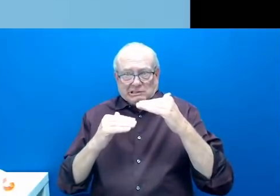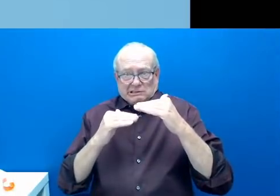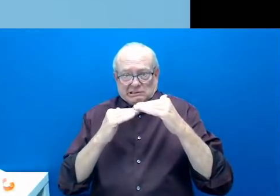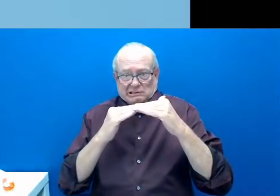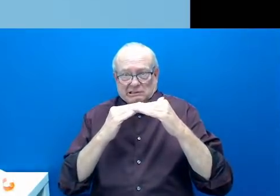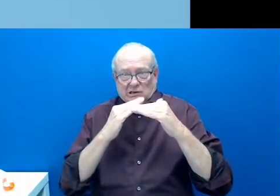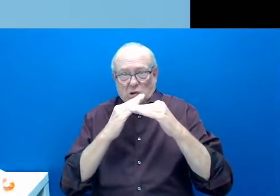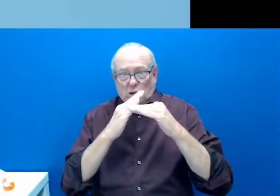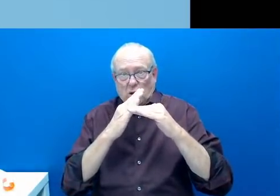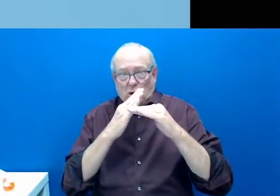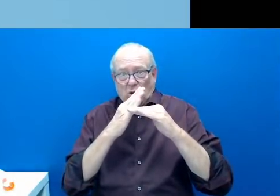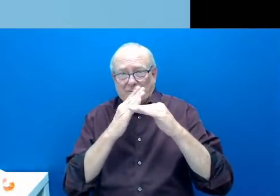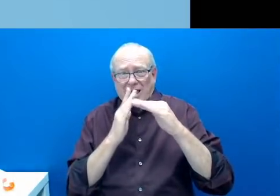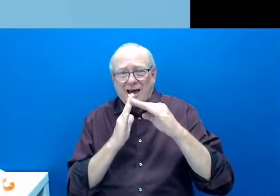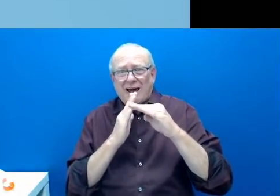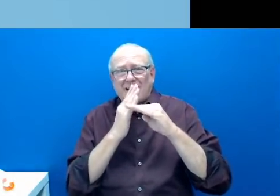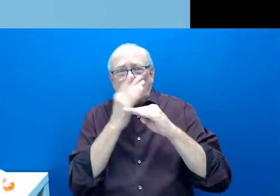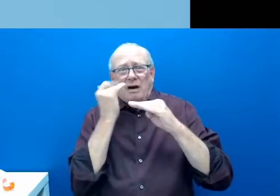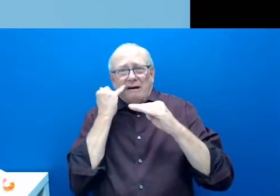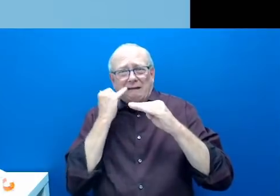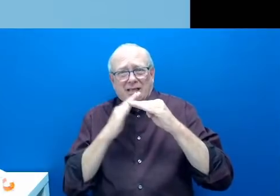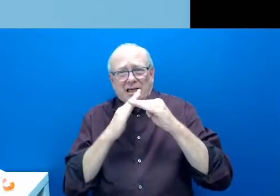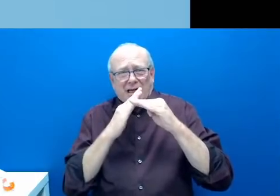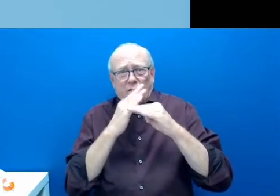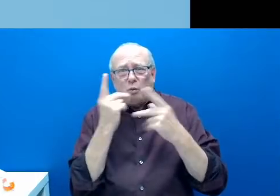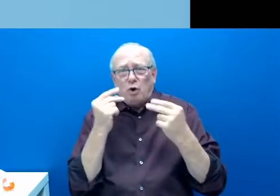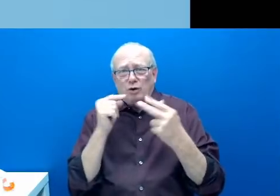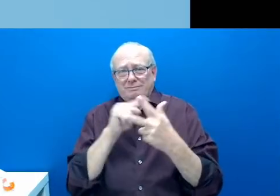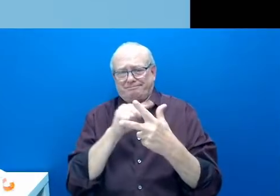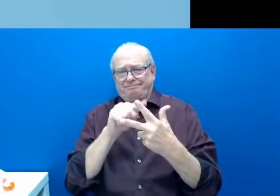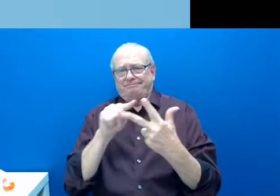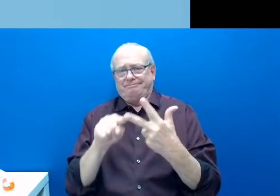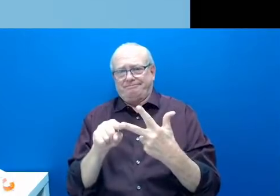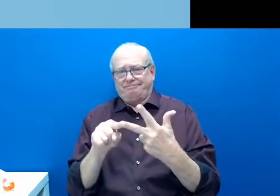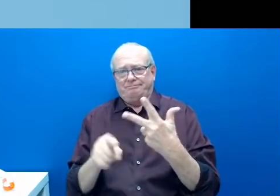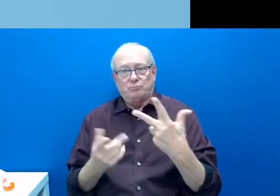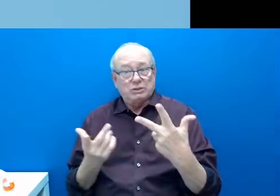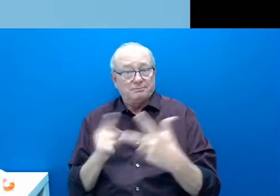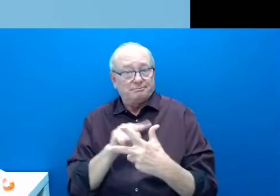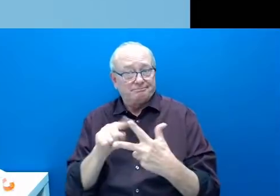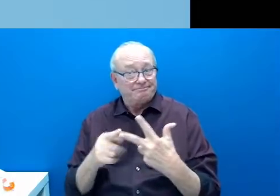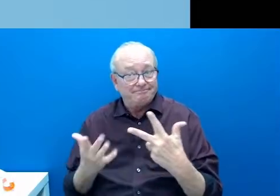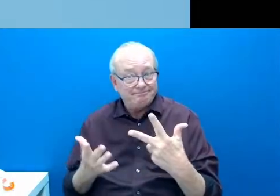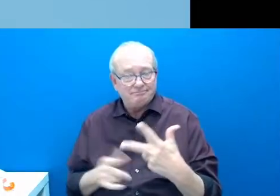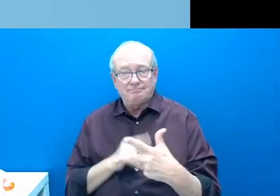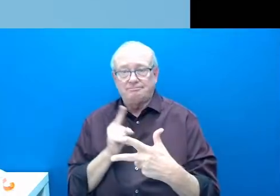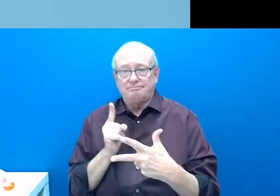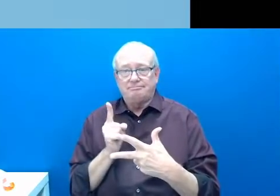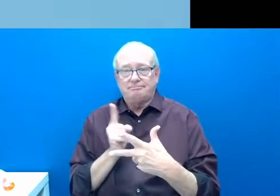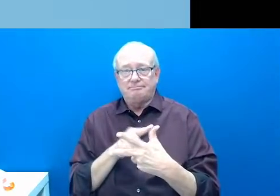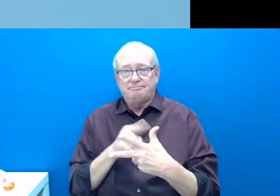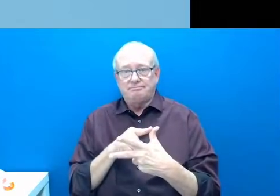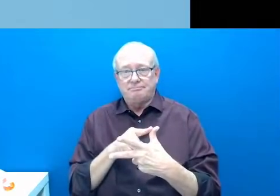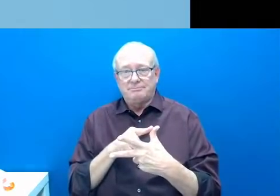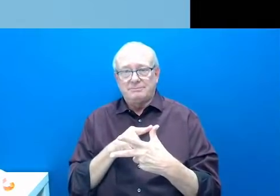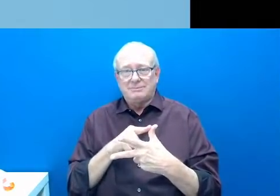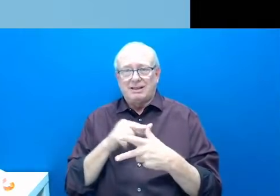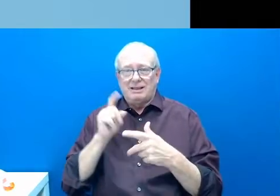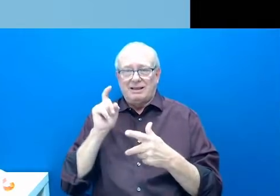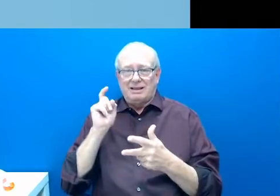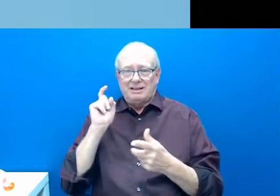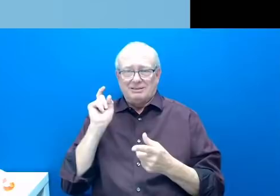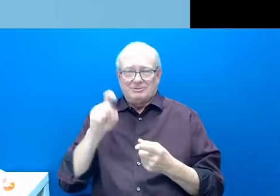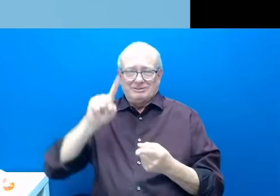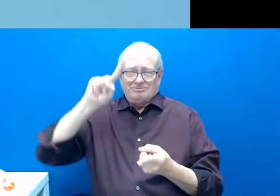capacity? There's three major ways that have been identified. The first is to decrease the influx